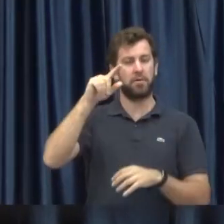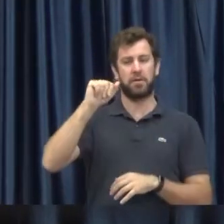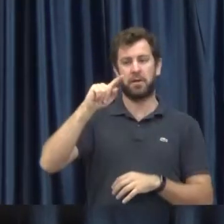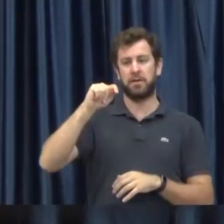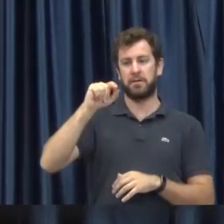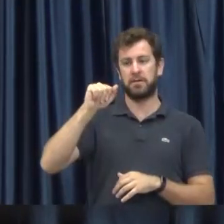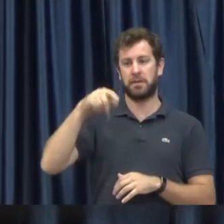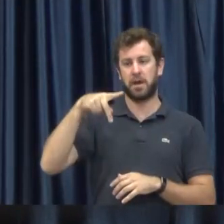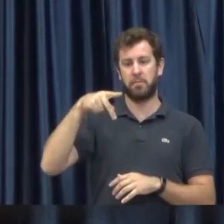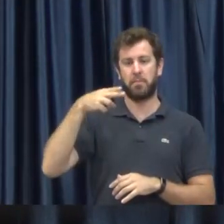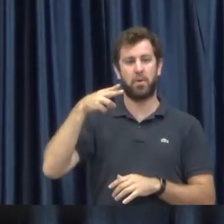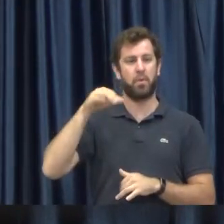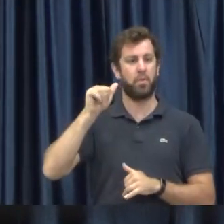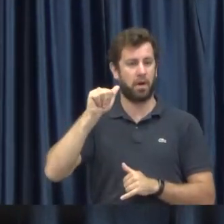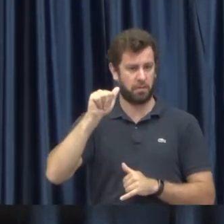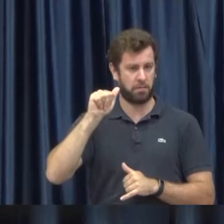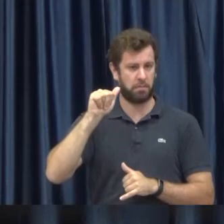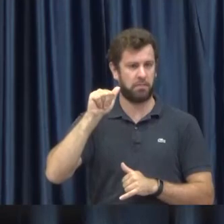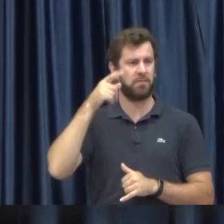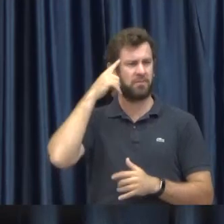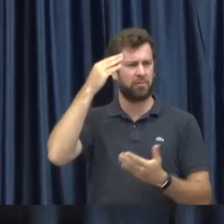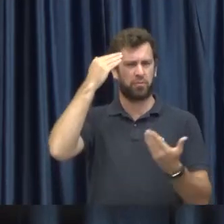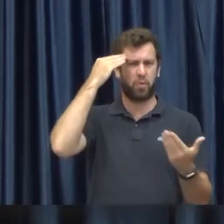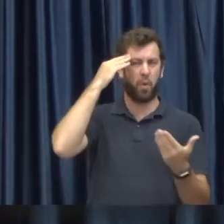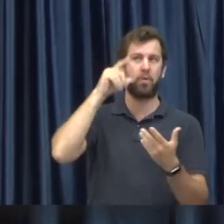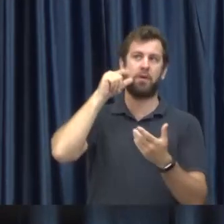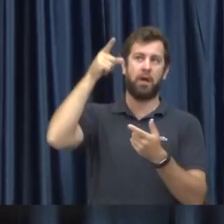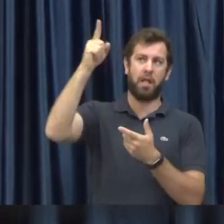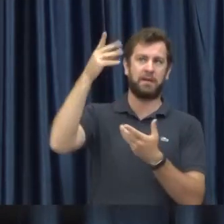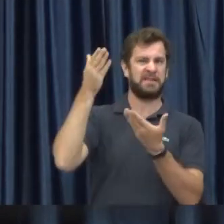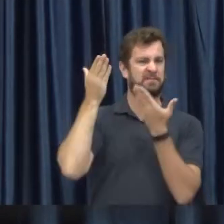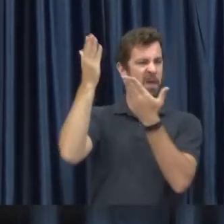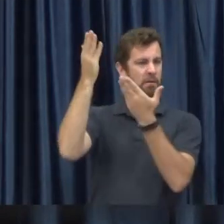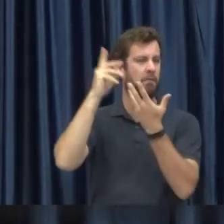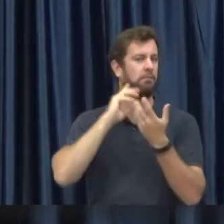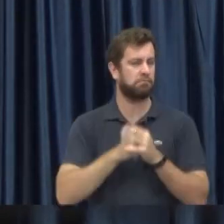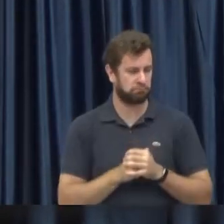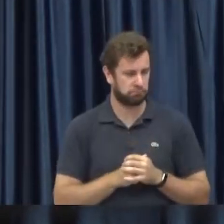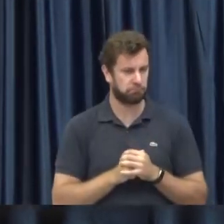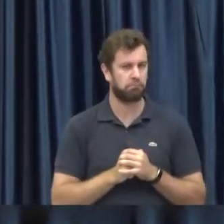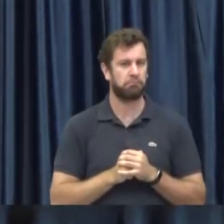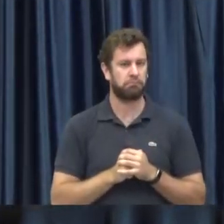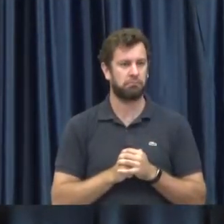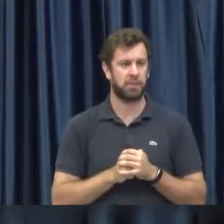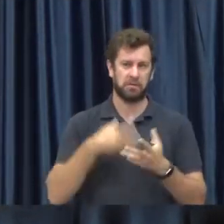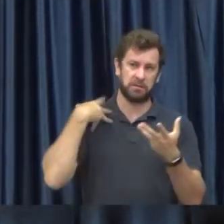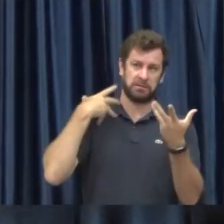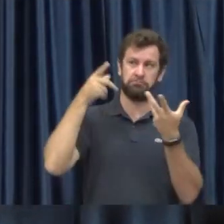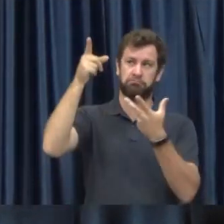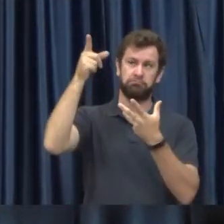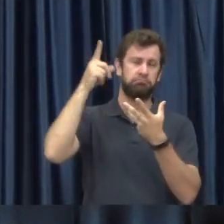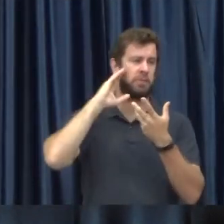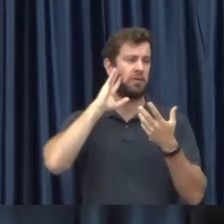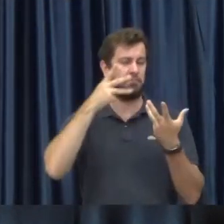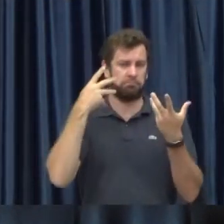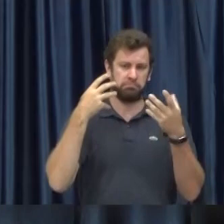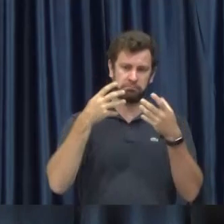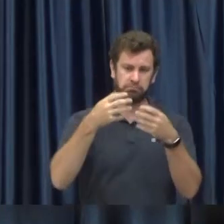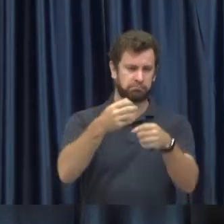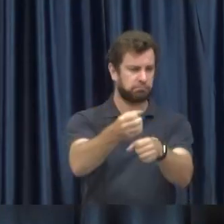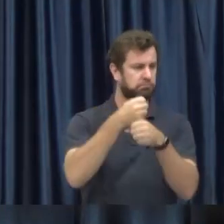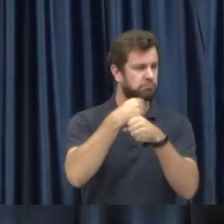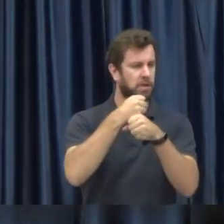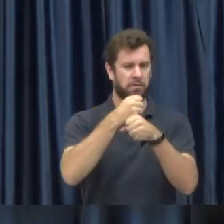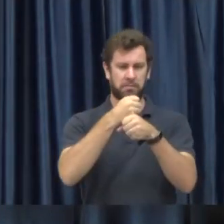of Allah, the awareness of the Creator of the heavens and the earth, the fear